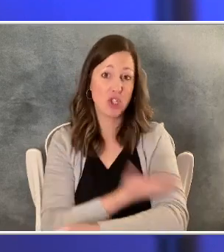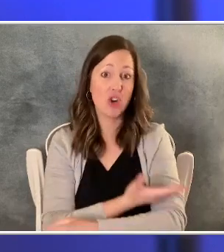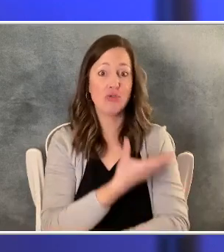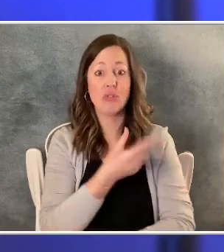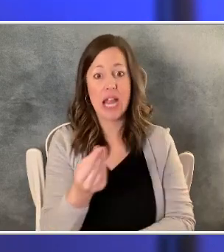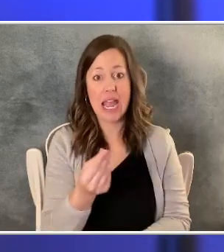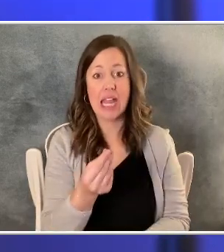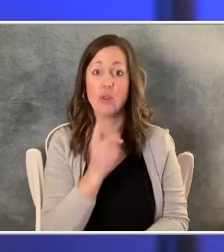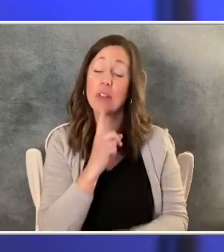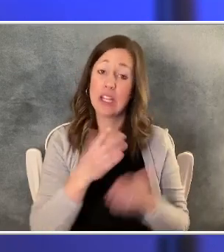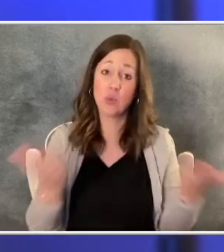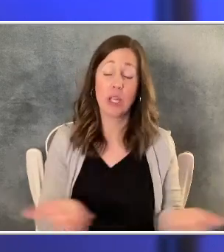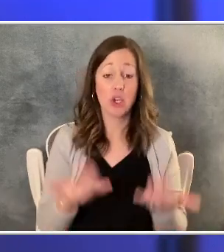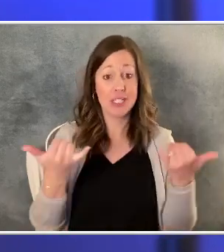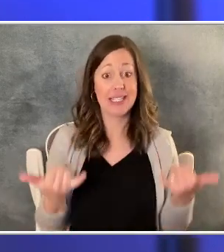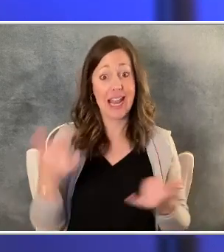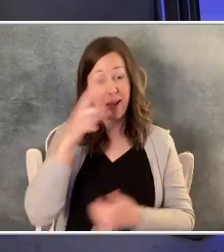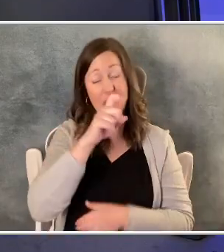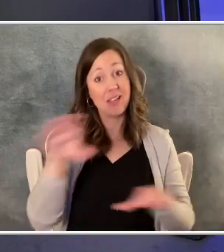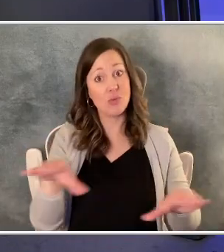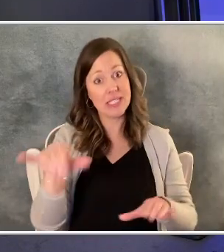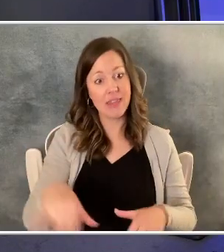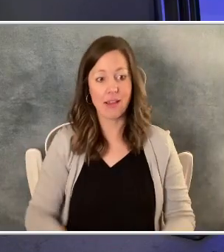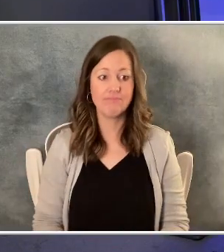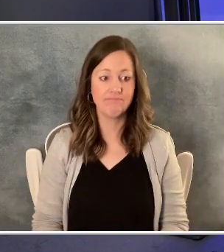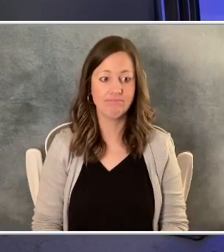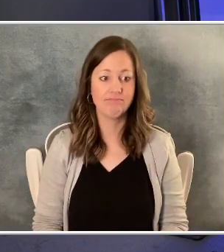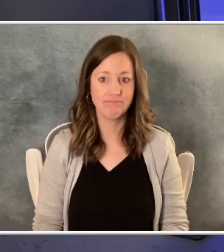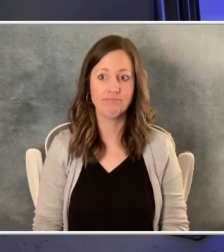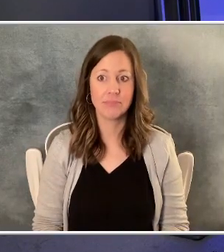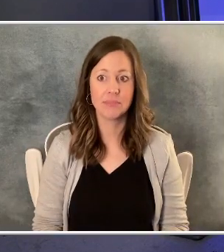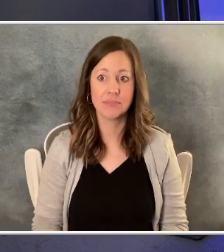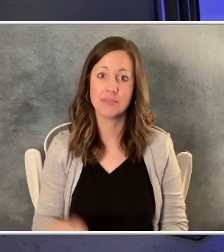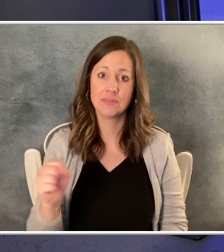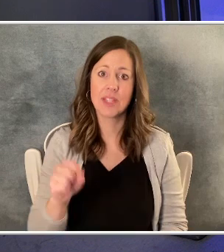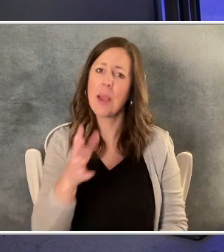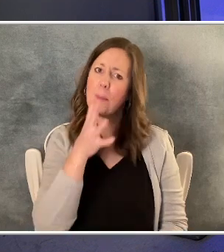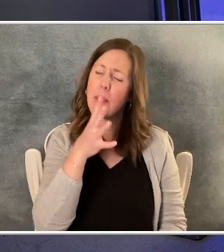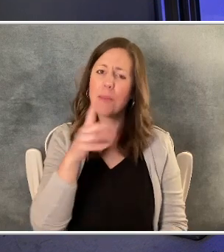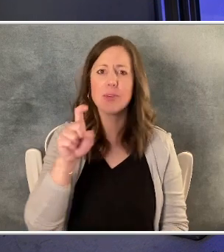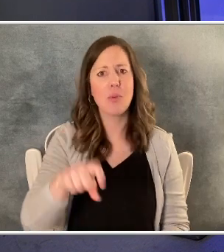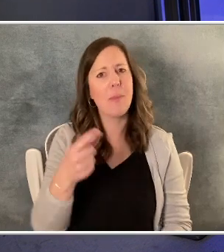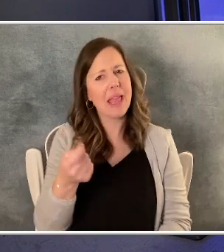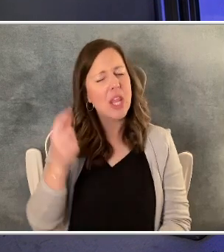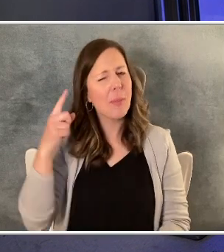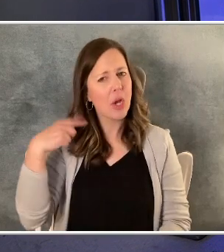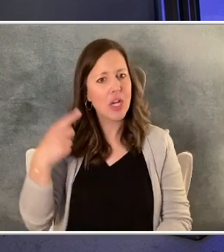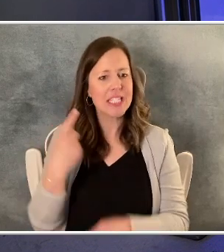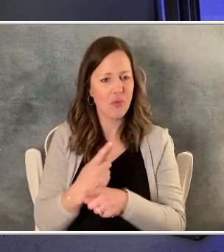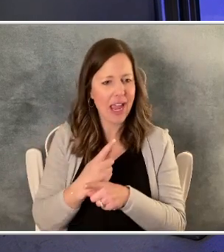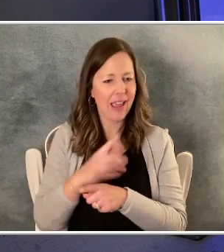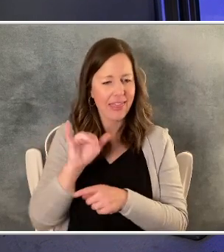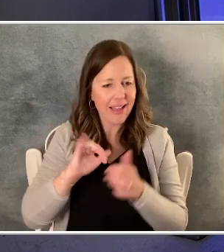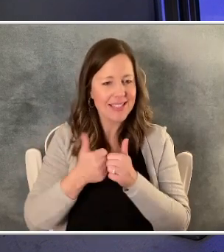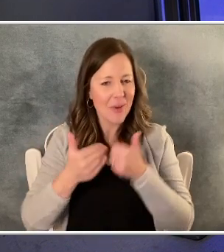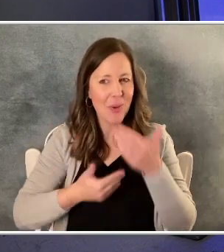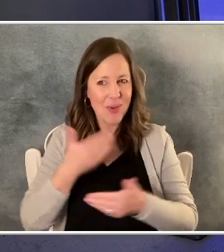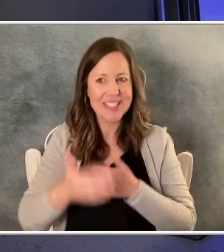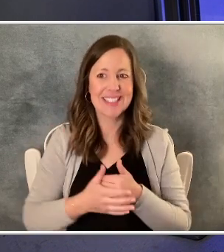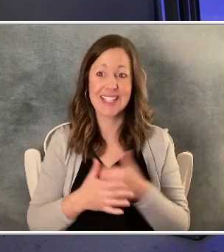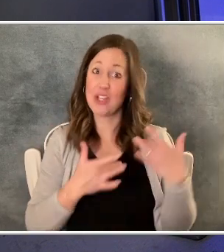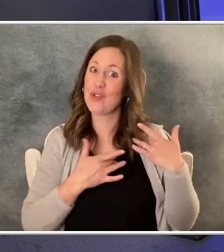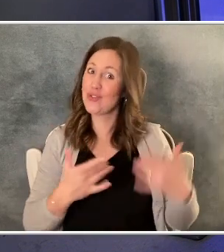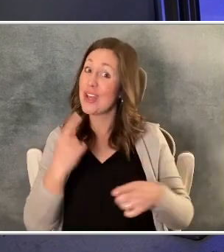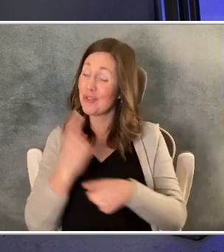here today because we did that. Yeah. Or moms, we're supposed to be a little crazy. Yes. That's the way it goes, right? And usually we're right.